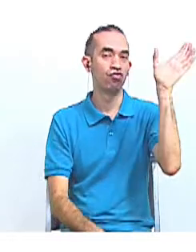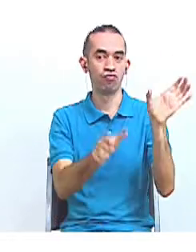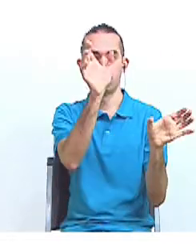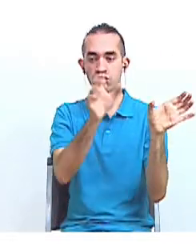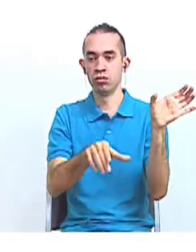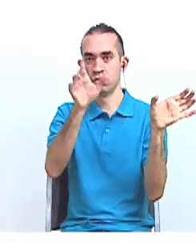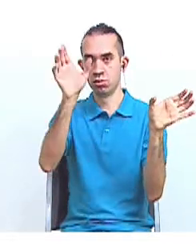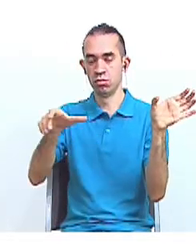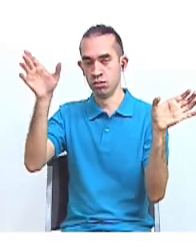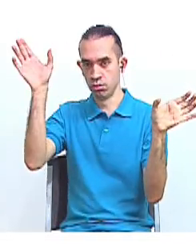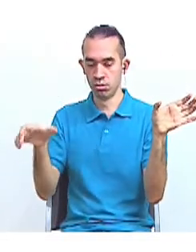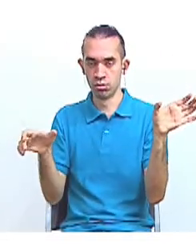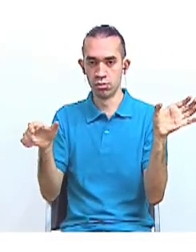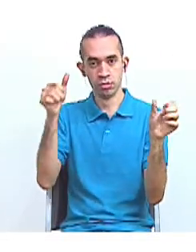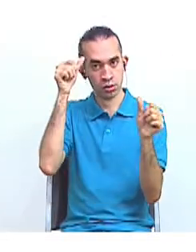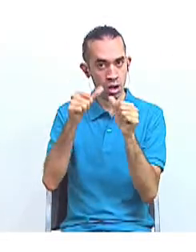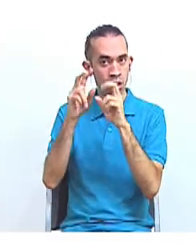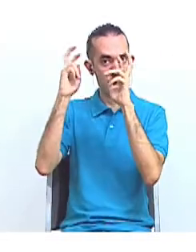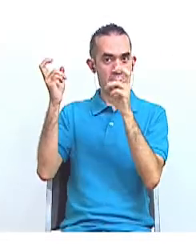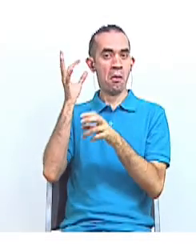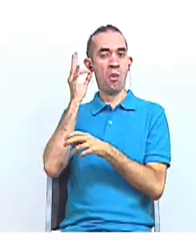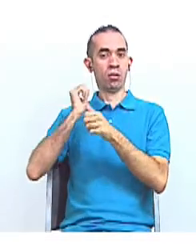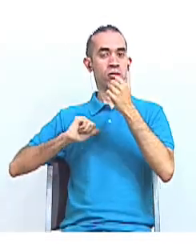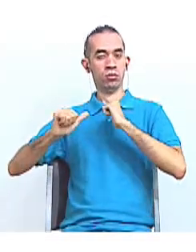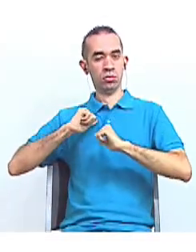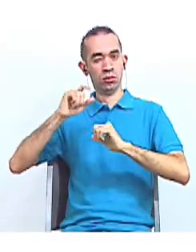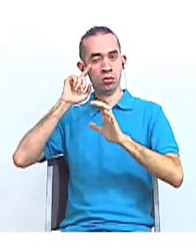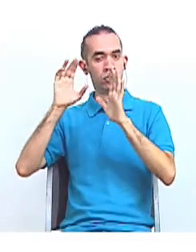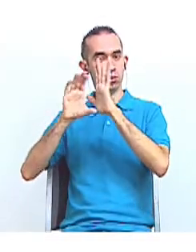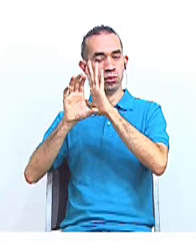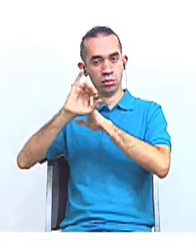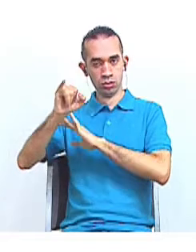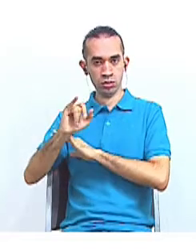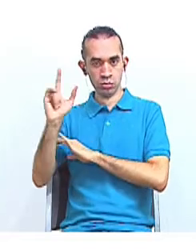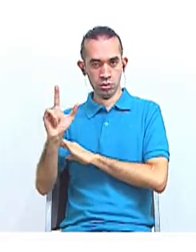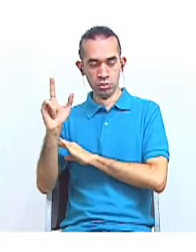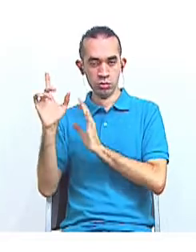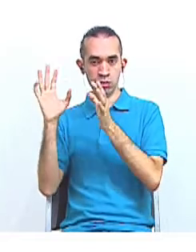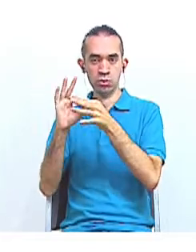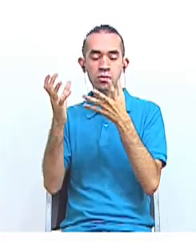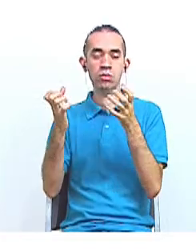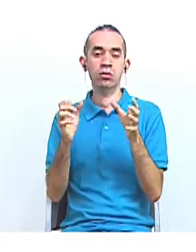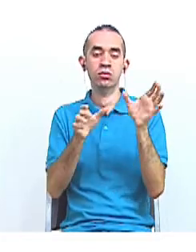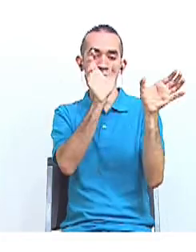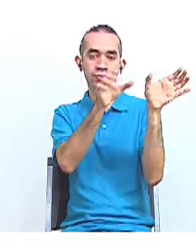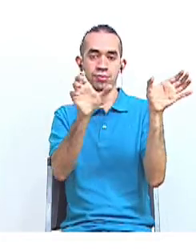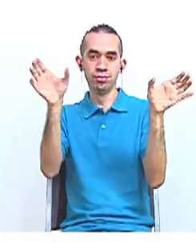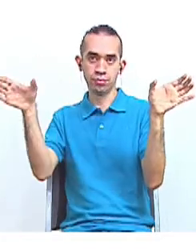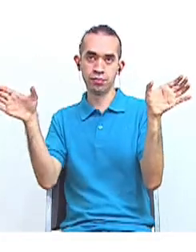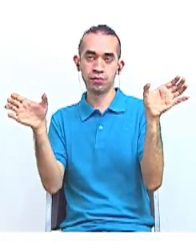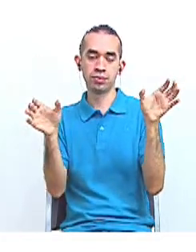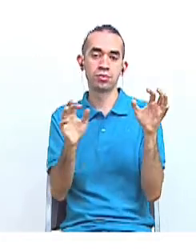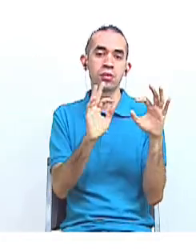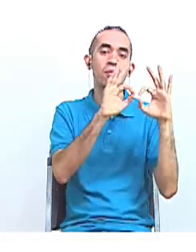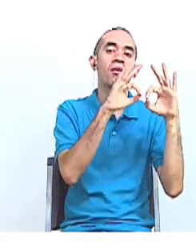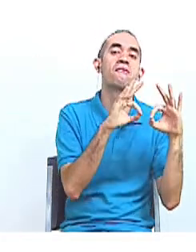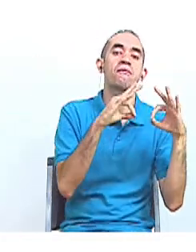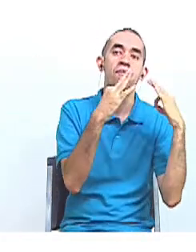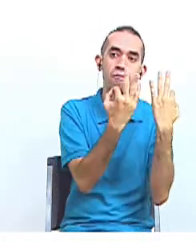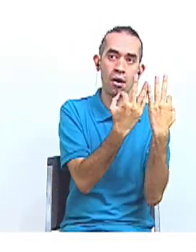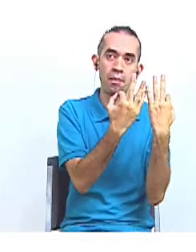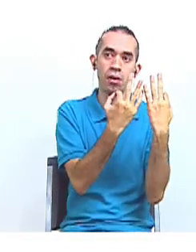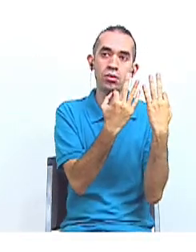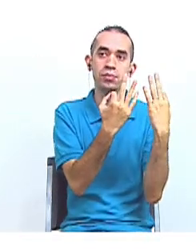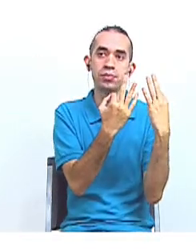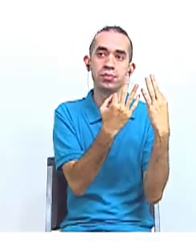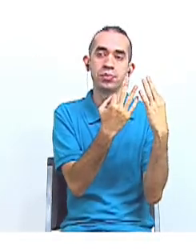columns. Remember that we're talking about Jennifer Lawrence. We're reading about her, and I want you to talk about family. What information